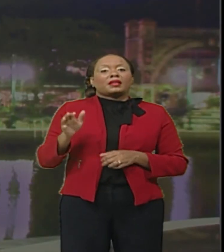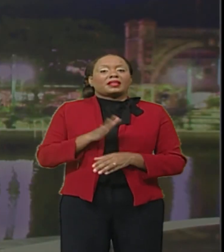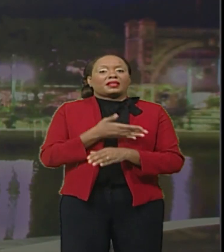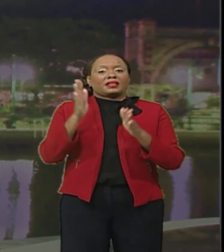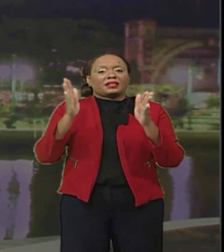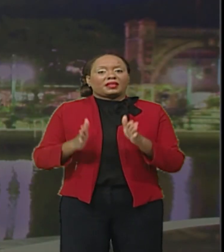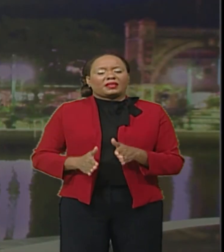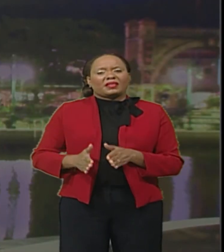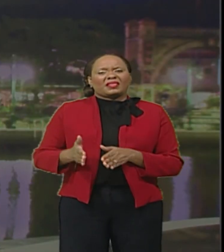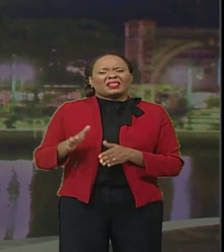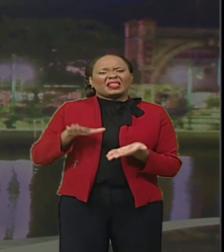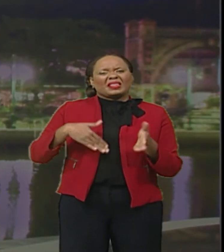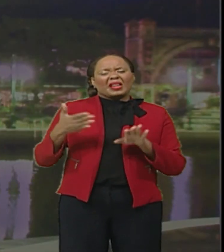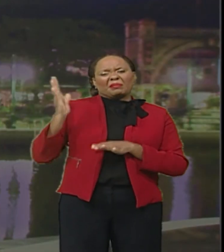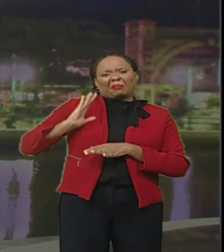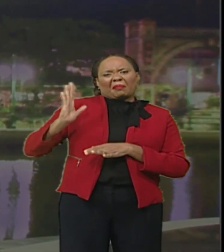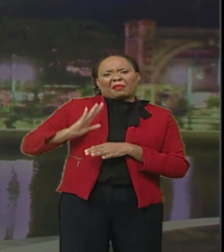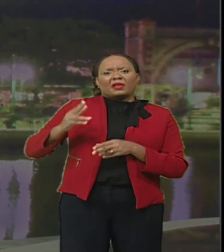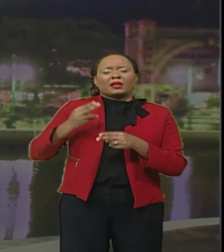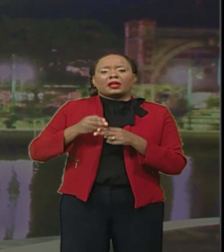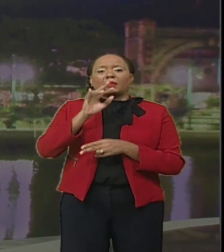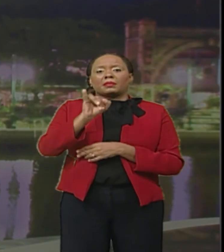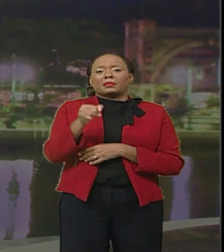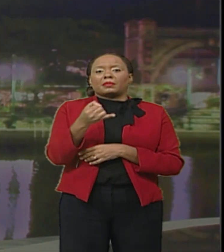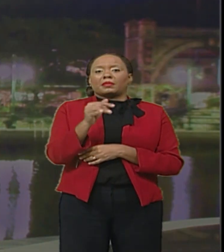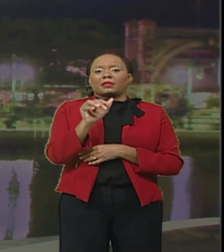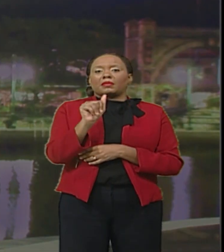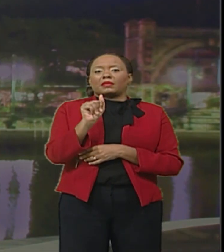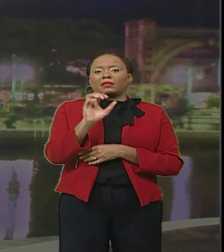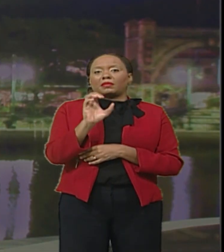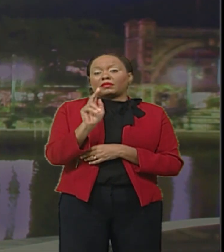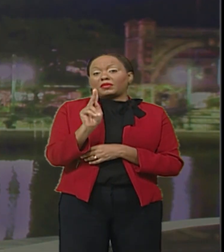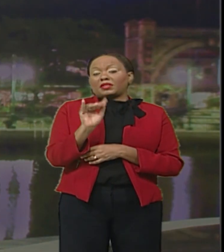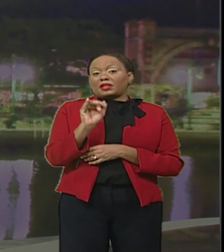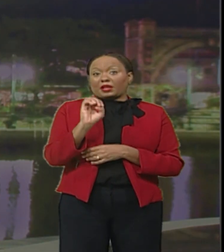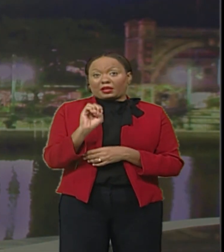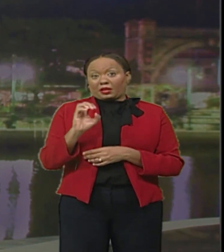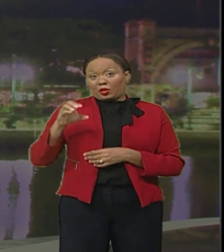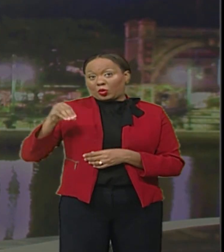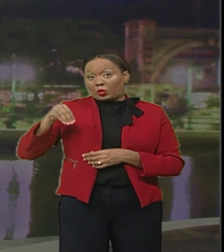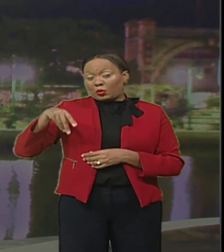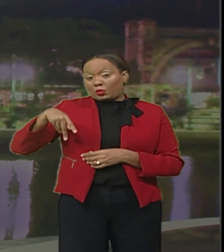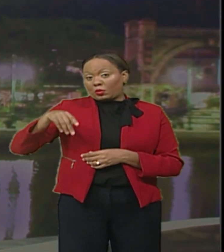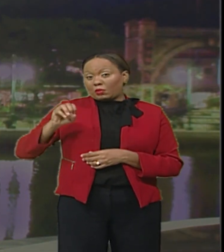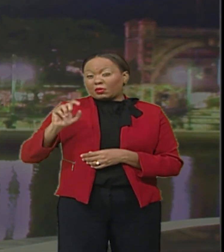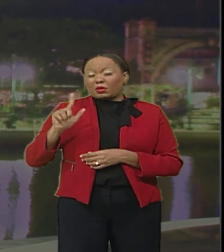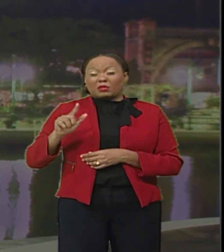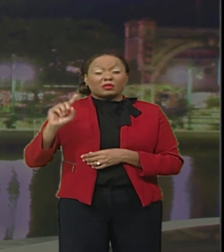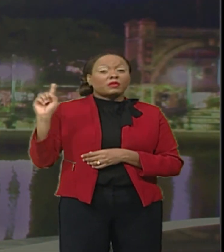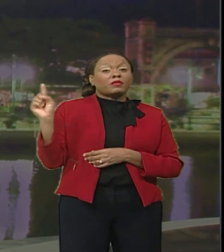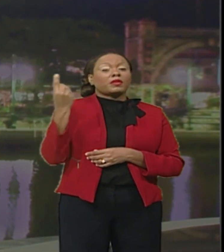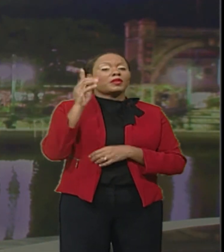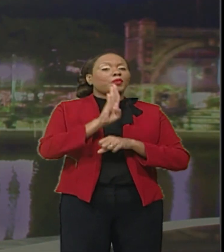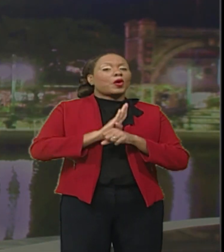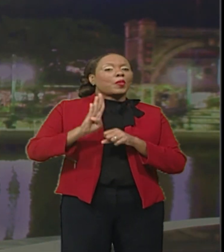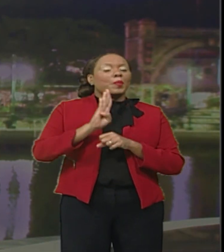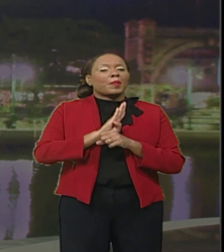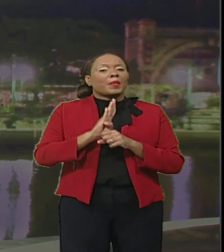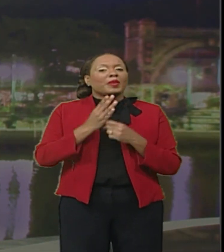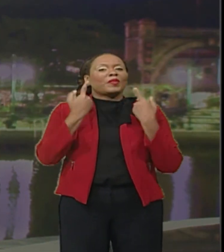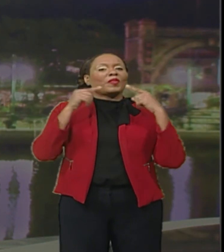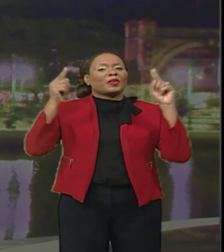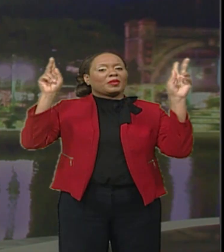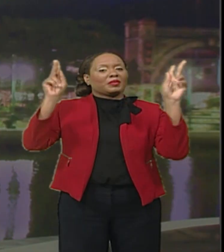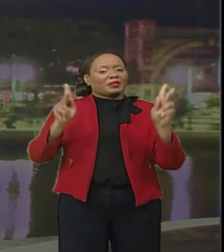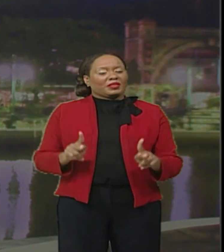Jackie Opal was Barbados' first international star. In fact, he has been credited as being one of the early contributors to